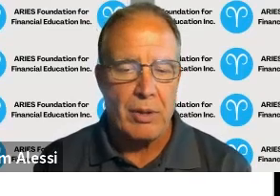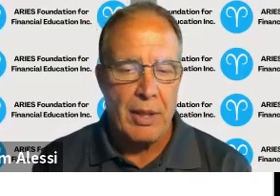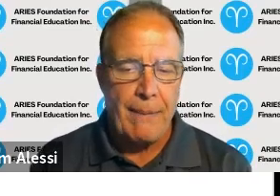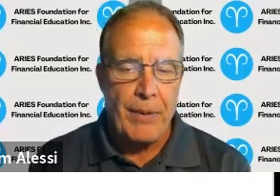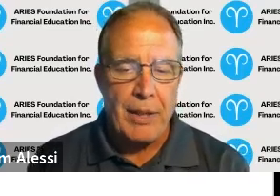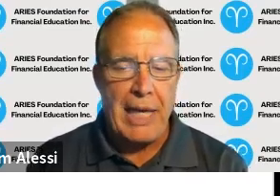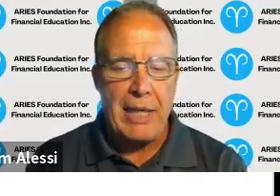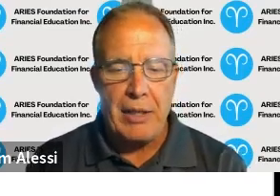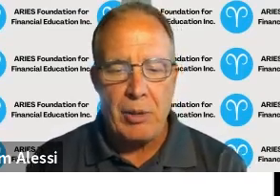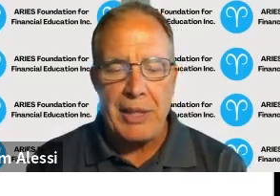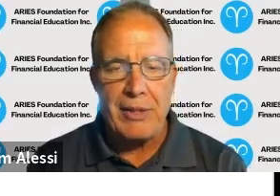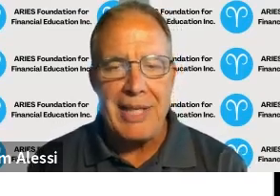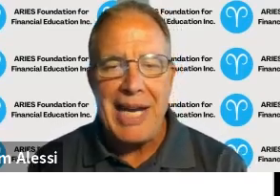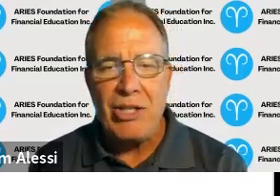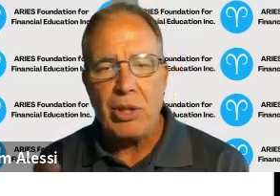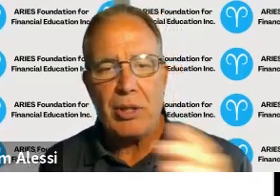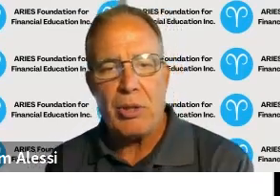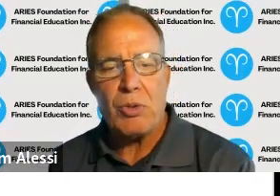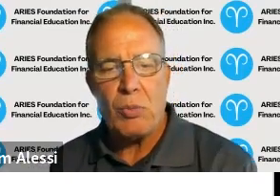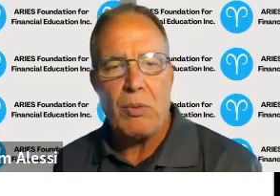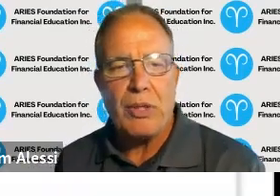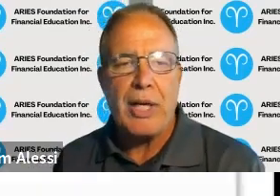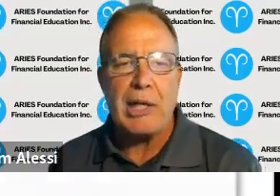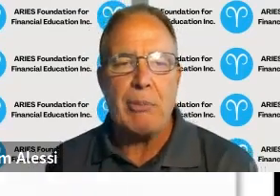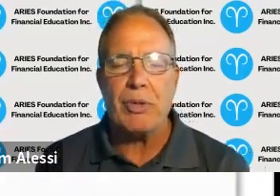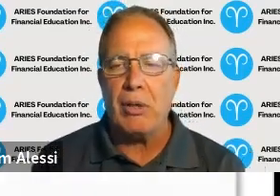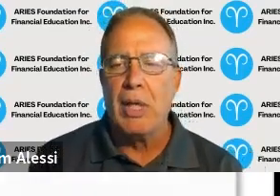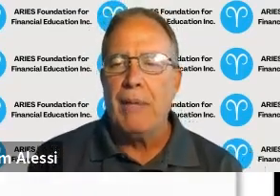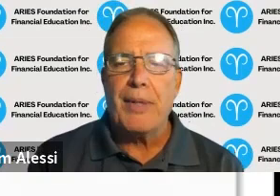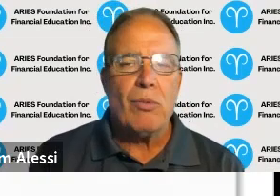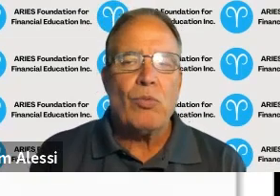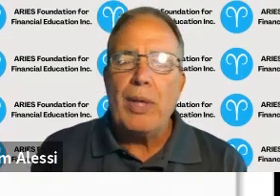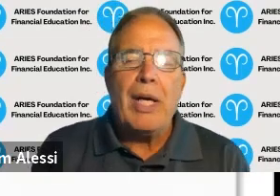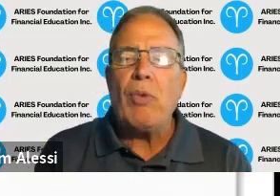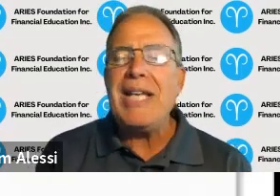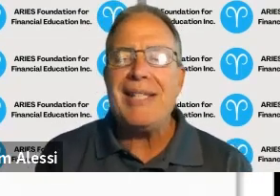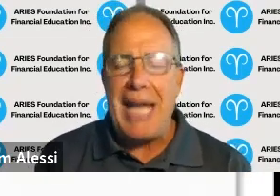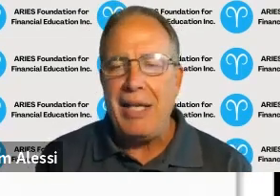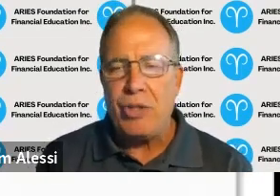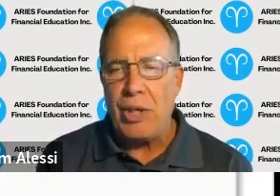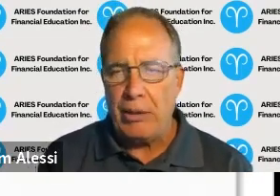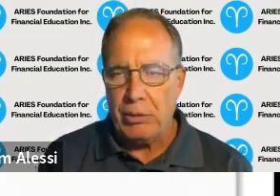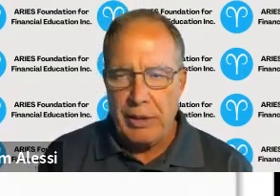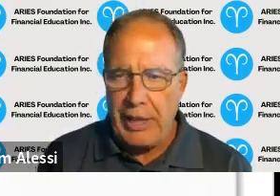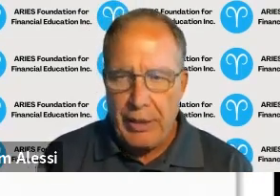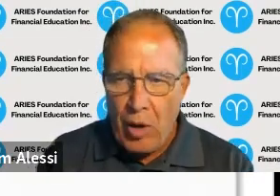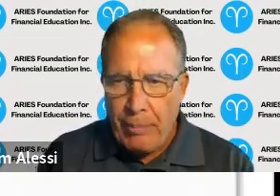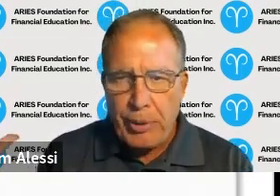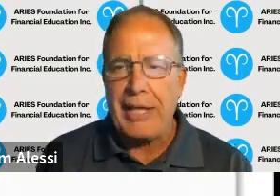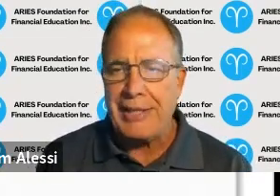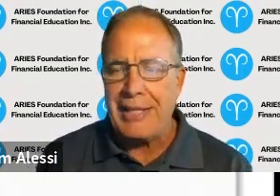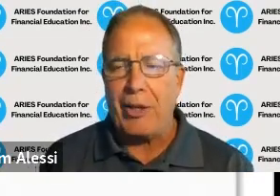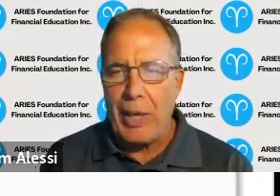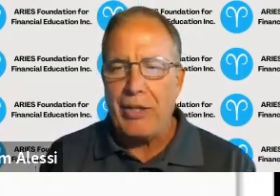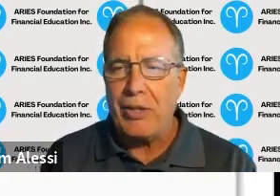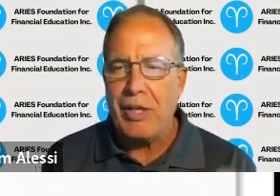families. Getting into the presentation in terms of what we were talking about, you know, raising any child is a